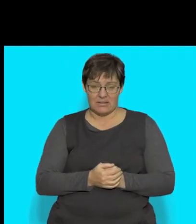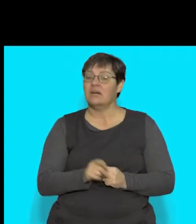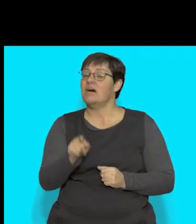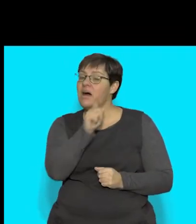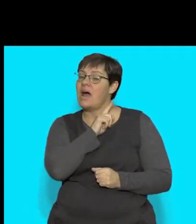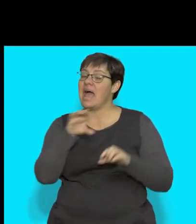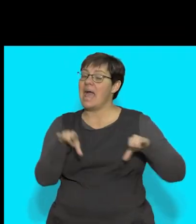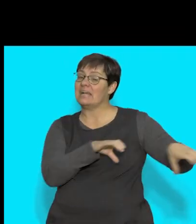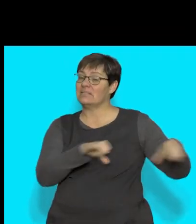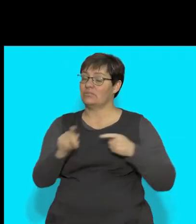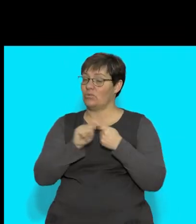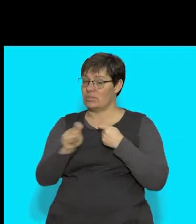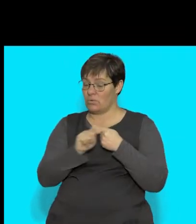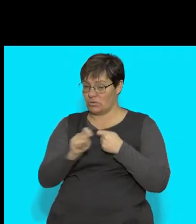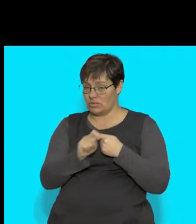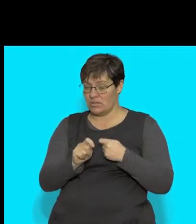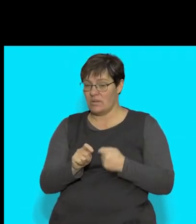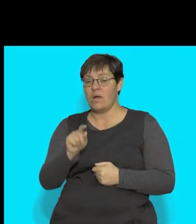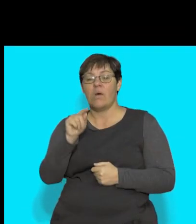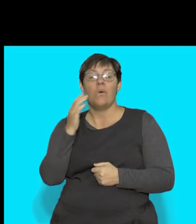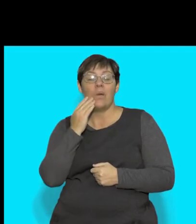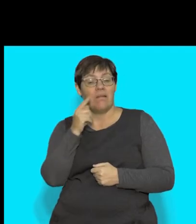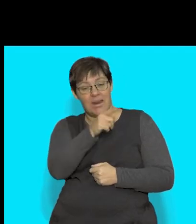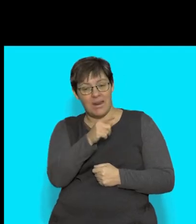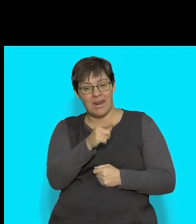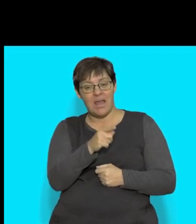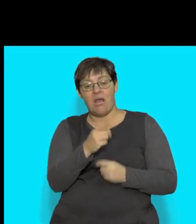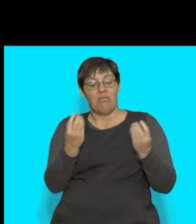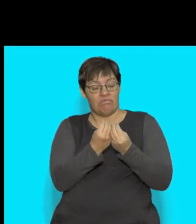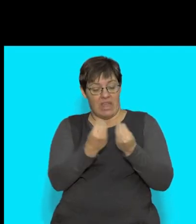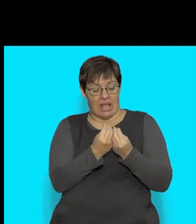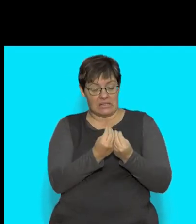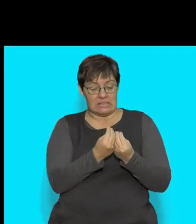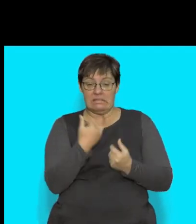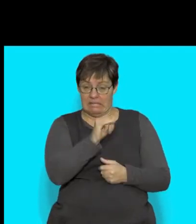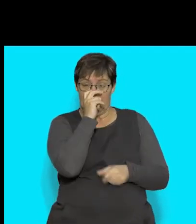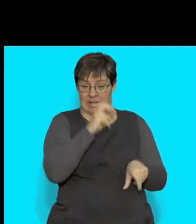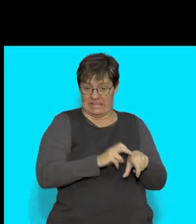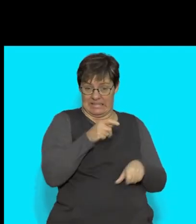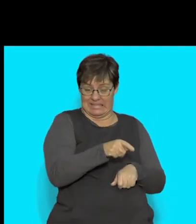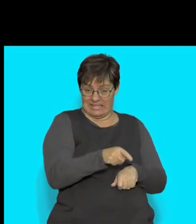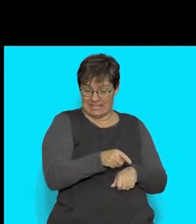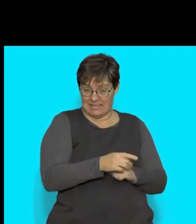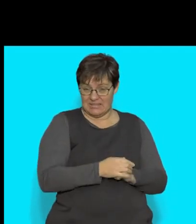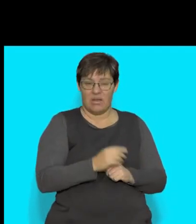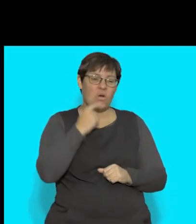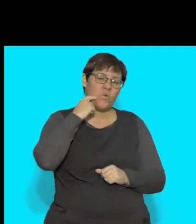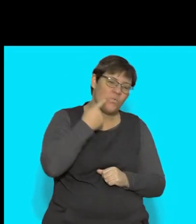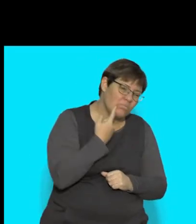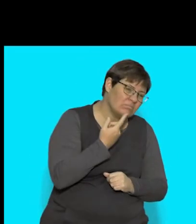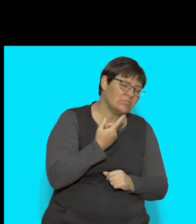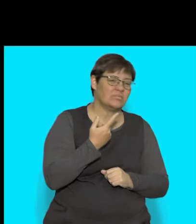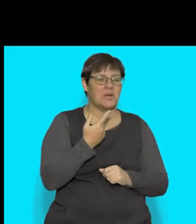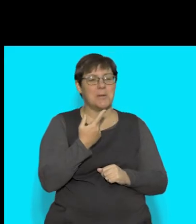good substances, right? Remember I said there was glucose, there was sodium,